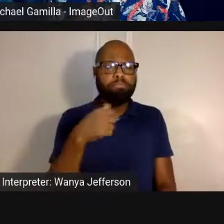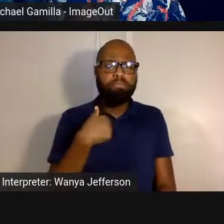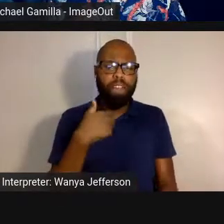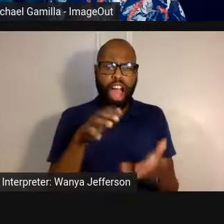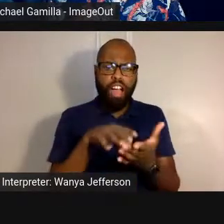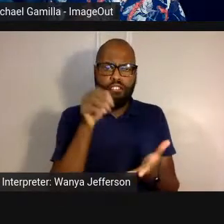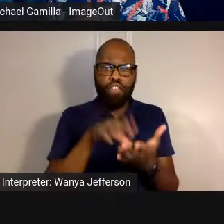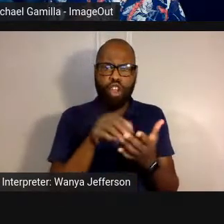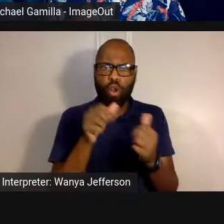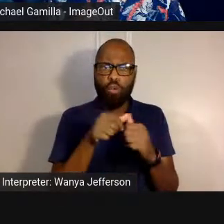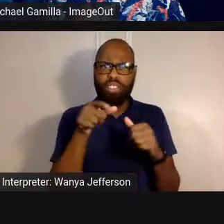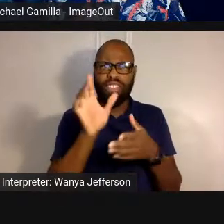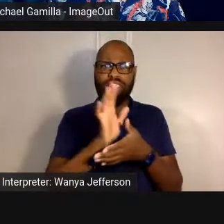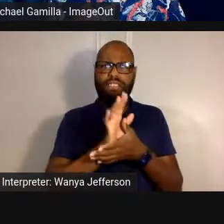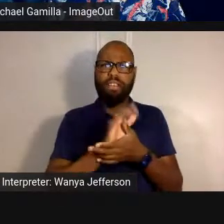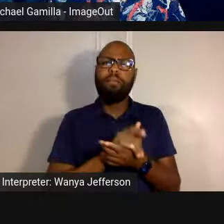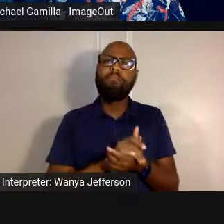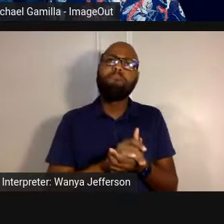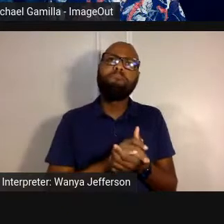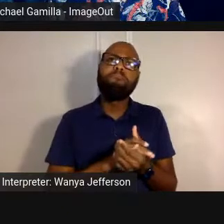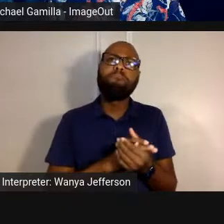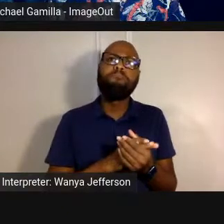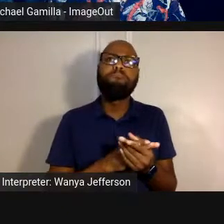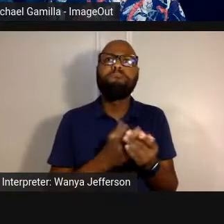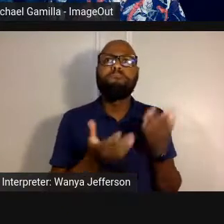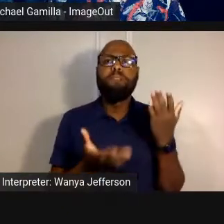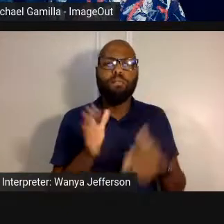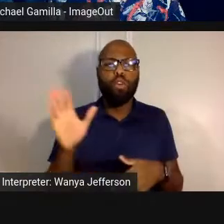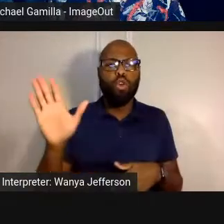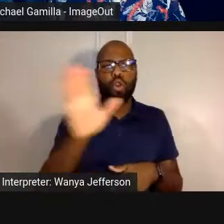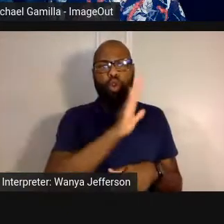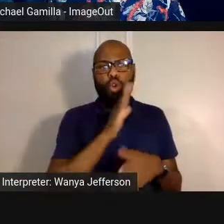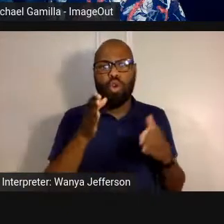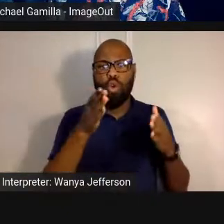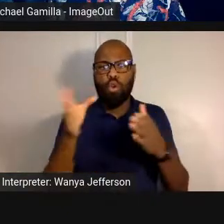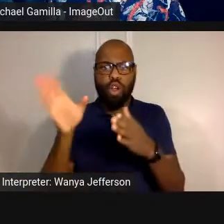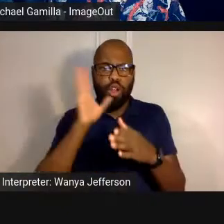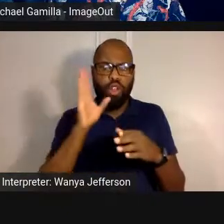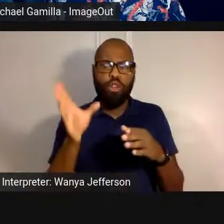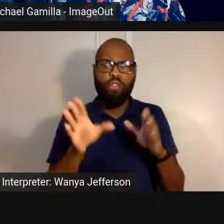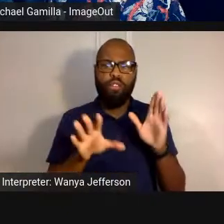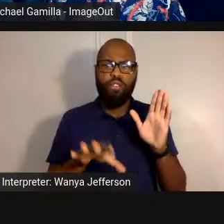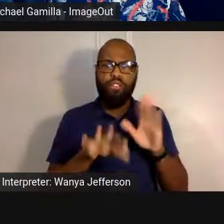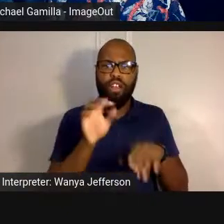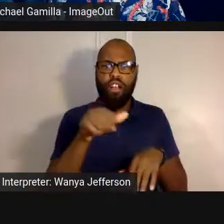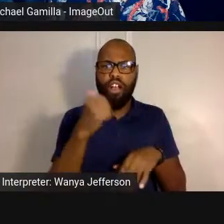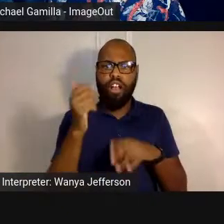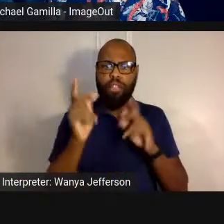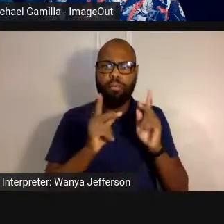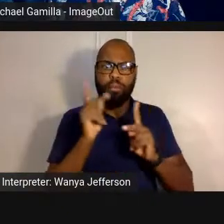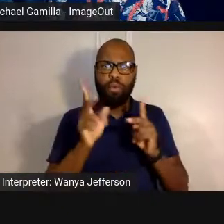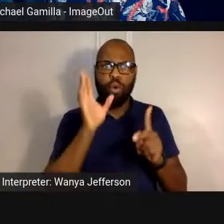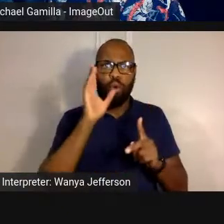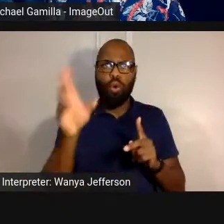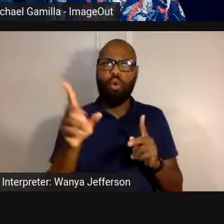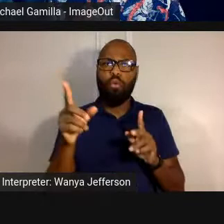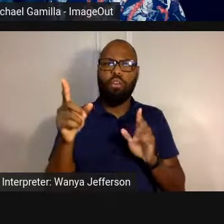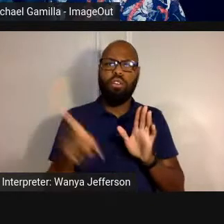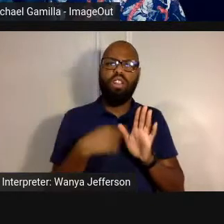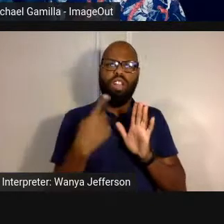that maybe in your way, you are going to find a lot of people who want to knock you down. I mean, that happened at the